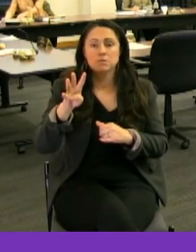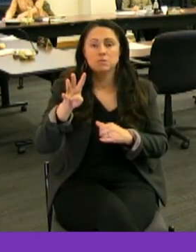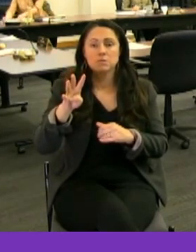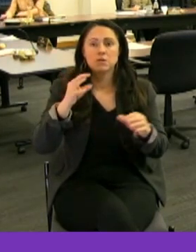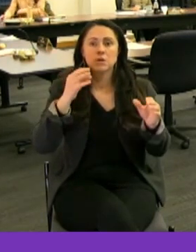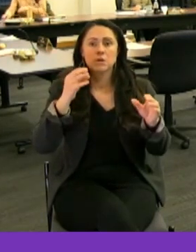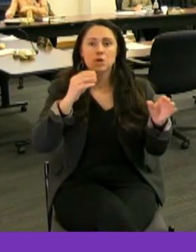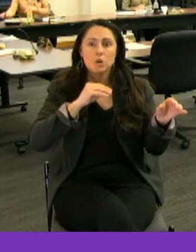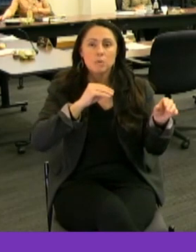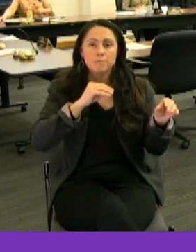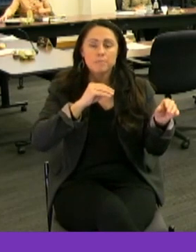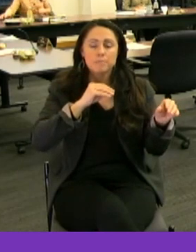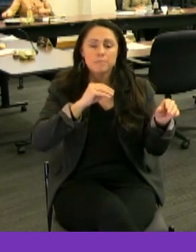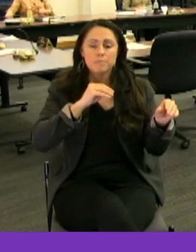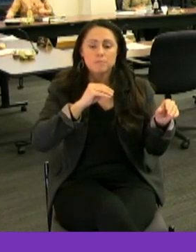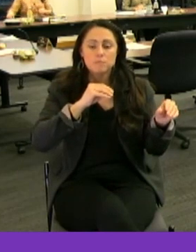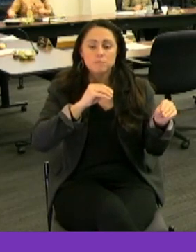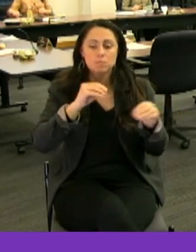Motion to approve, or